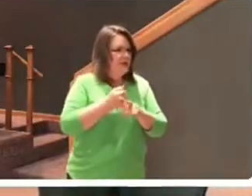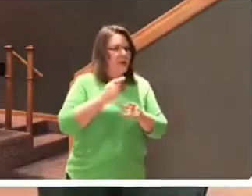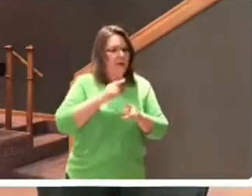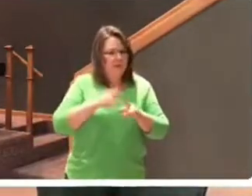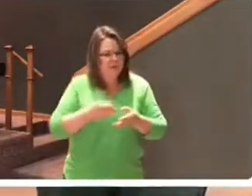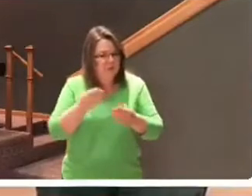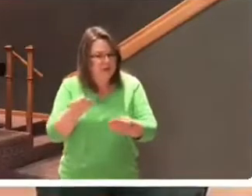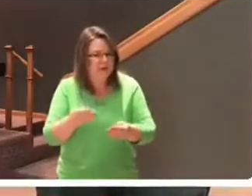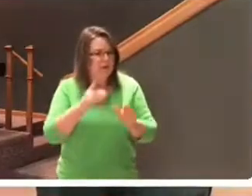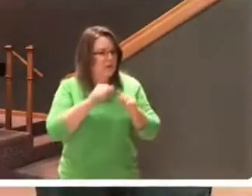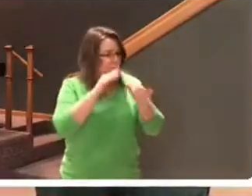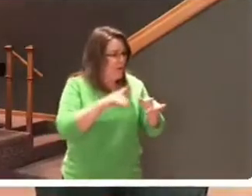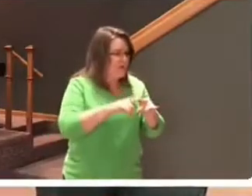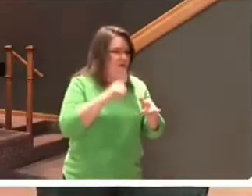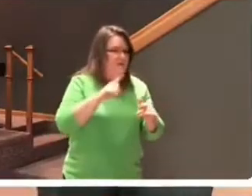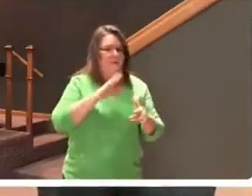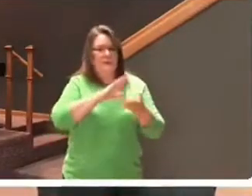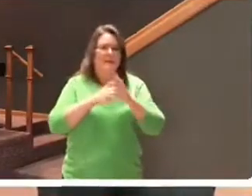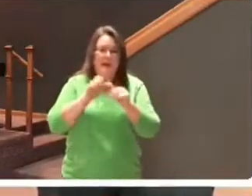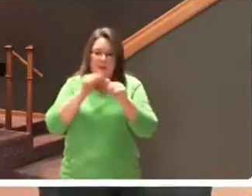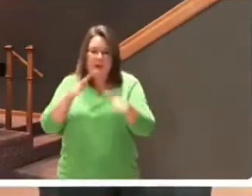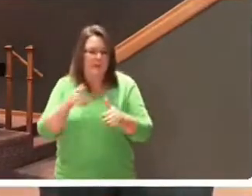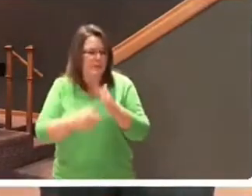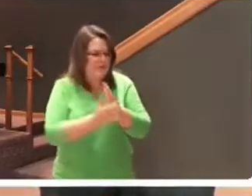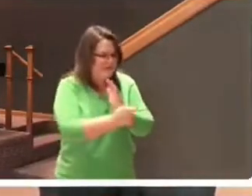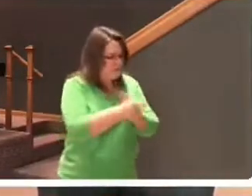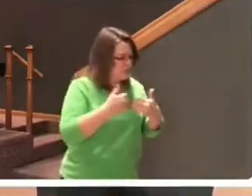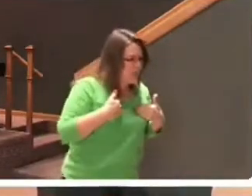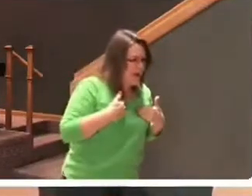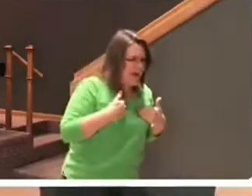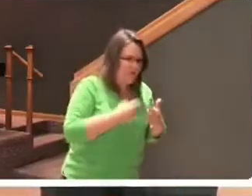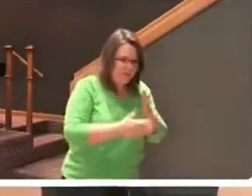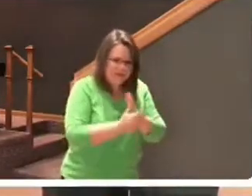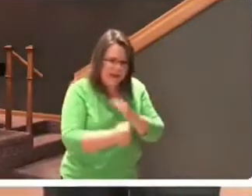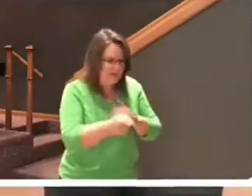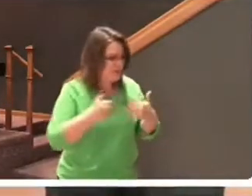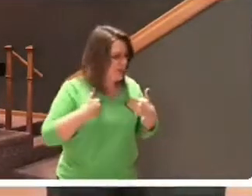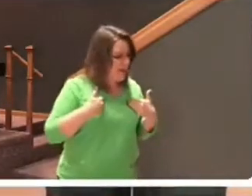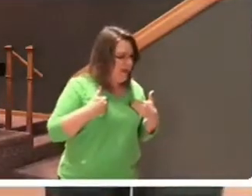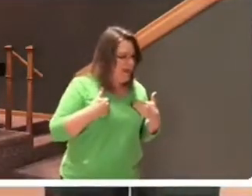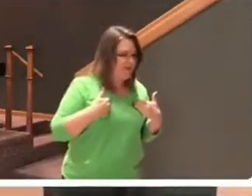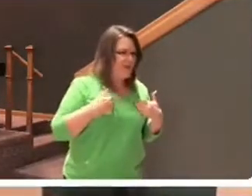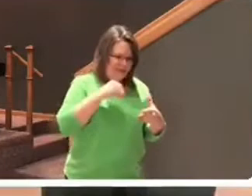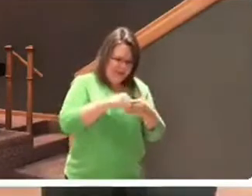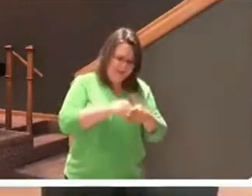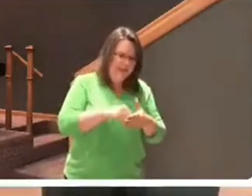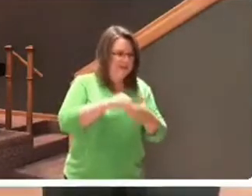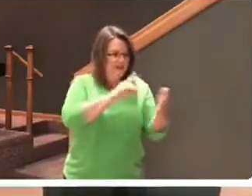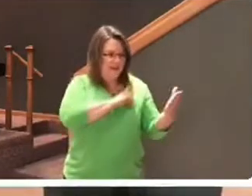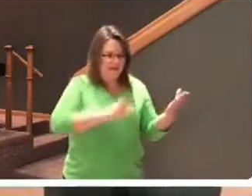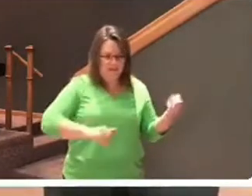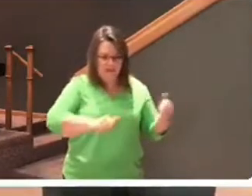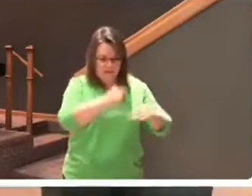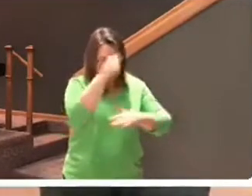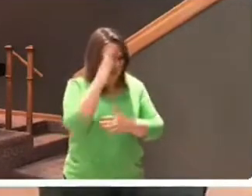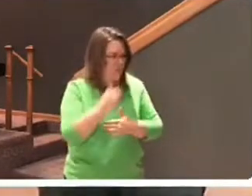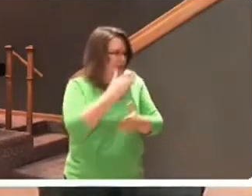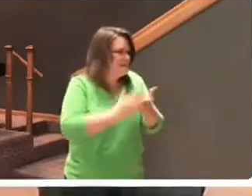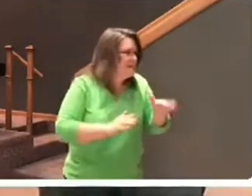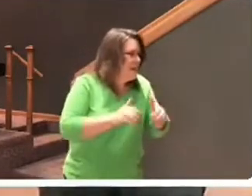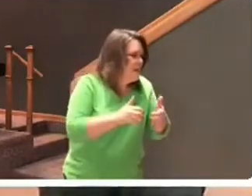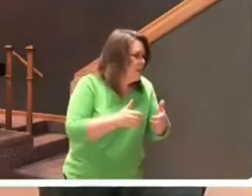are blessed to be a blessing. What skills do you have? What talents do you have? Invest those in the kingdom of God in some